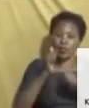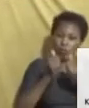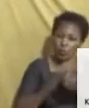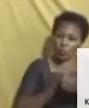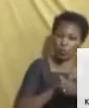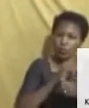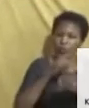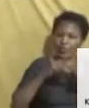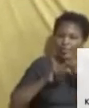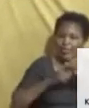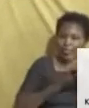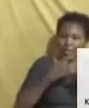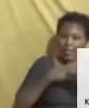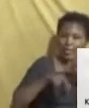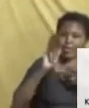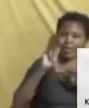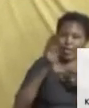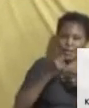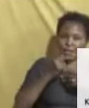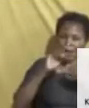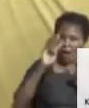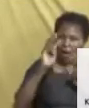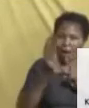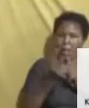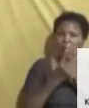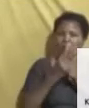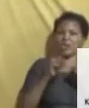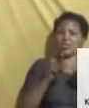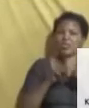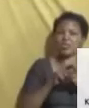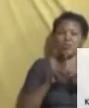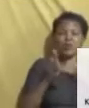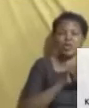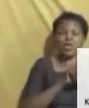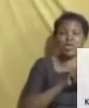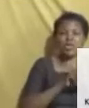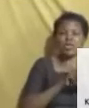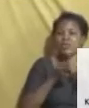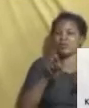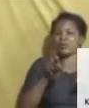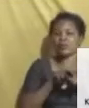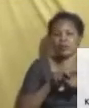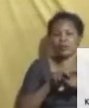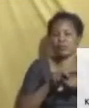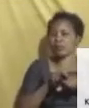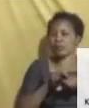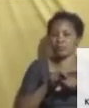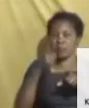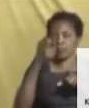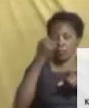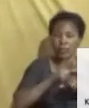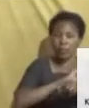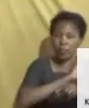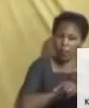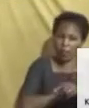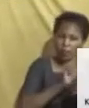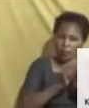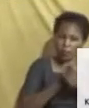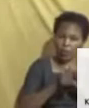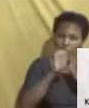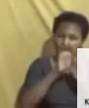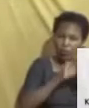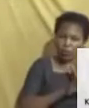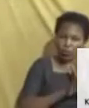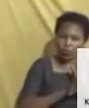initially in Kenya appears to be legally unimpeachable, since the power to alter the constitution